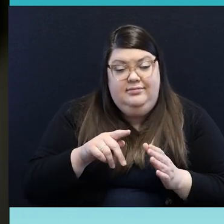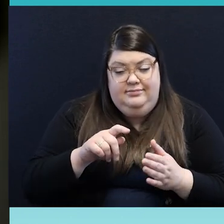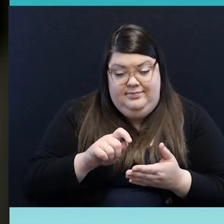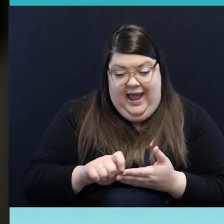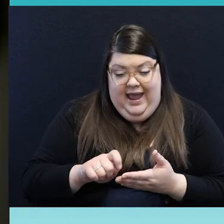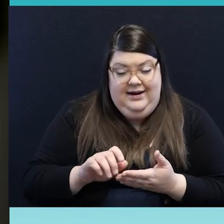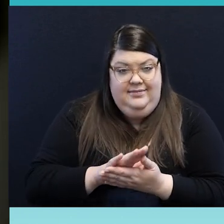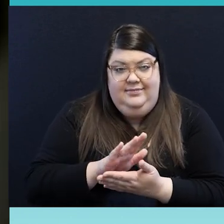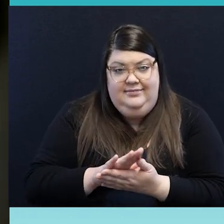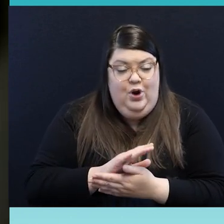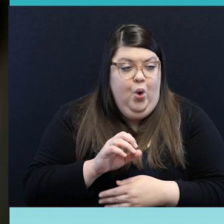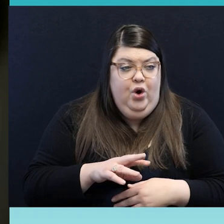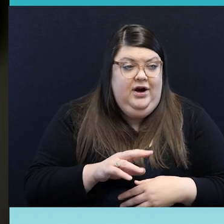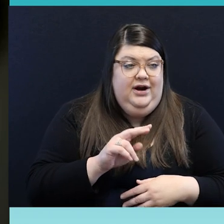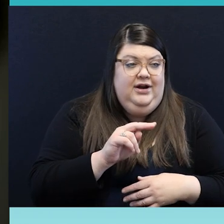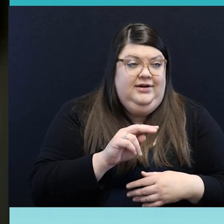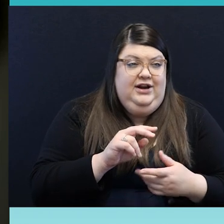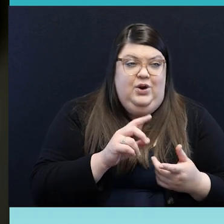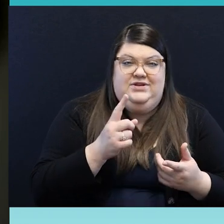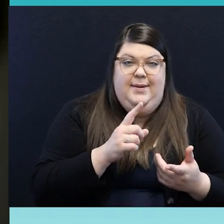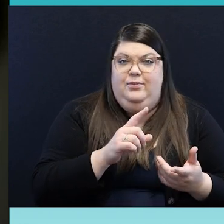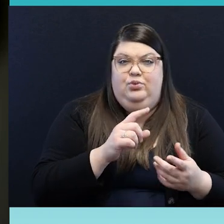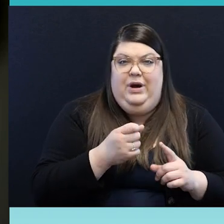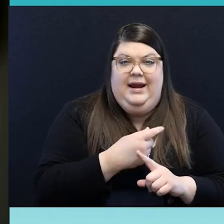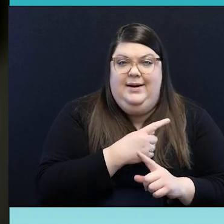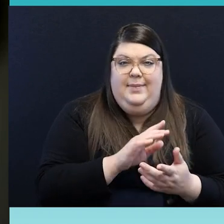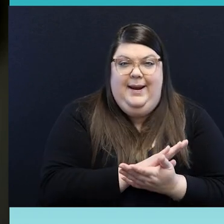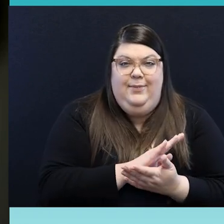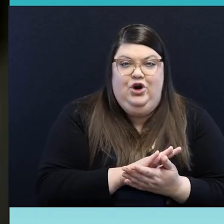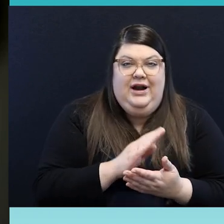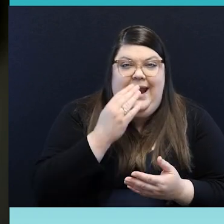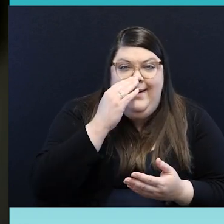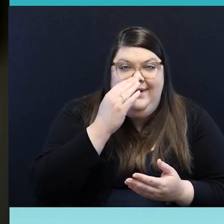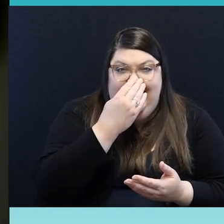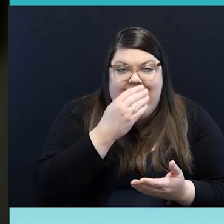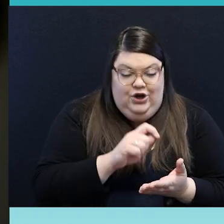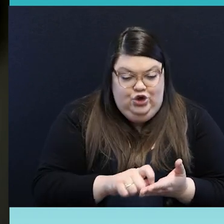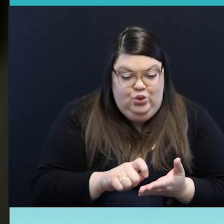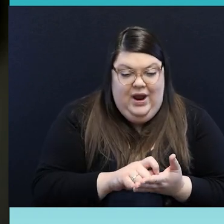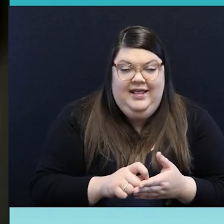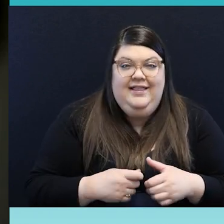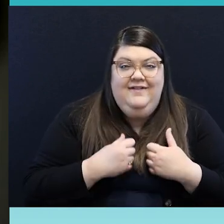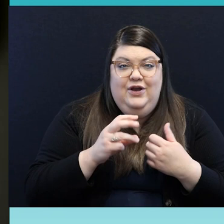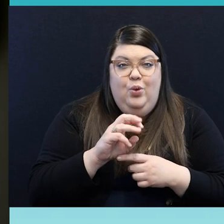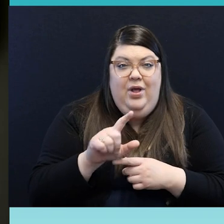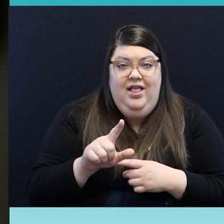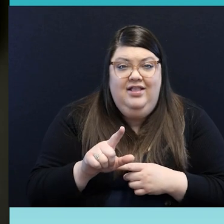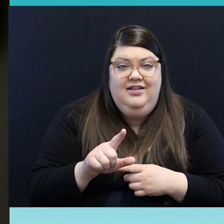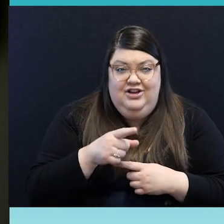a newspaper, newspapers are hard, you can't see between the words, but a napkin, and you write living will and